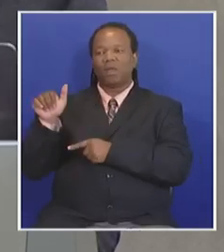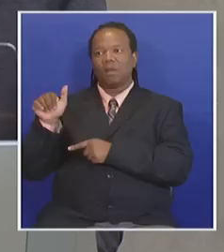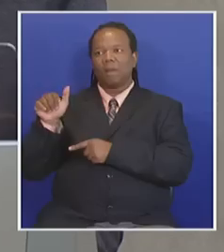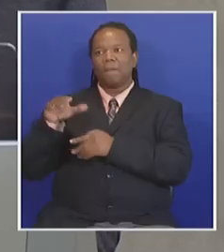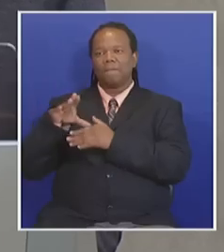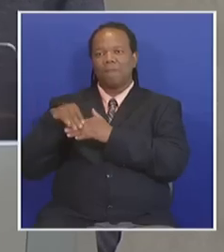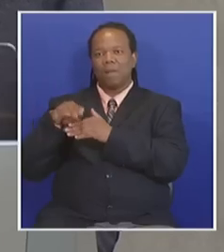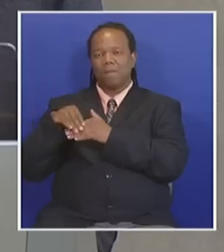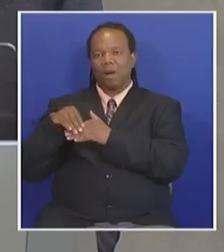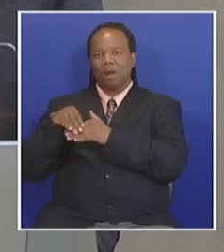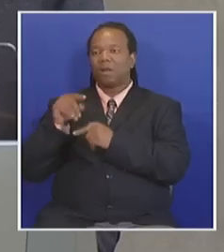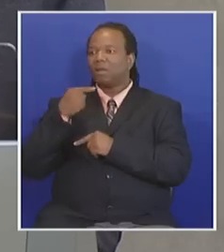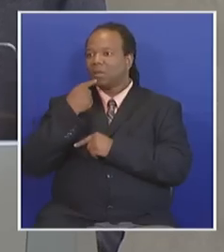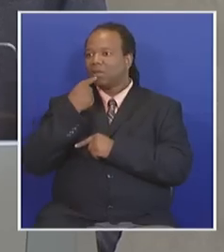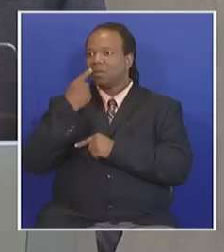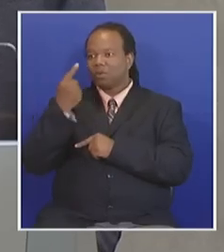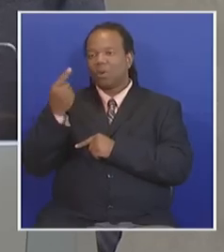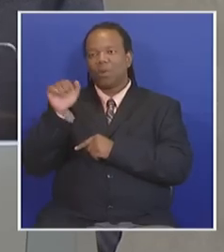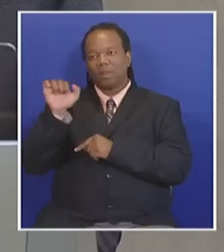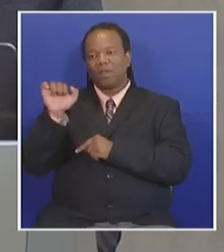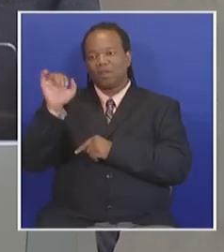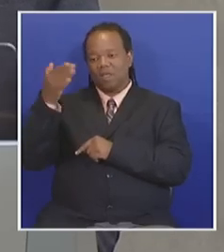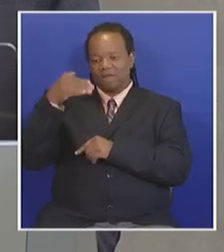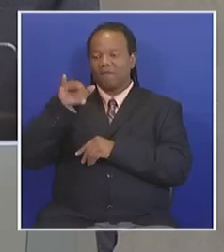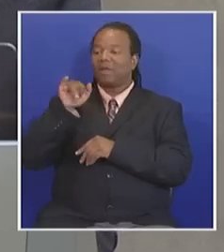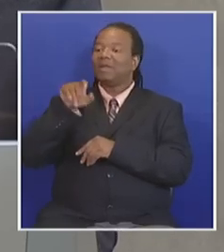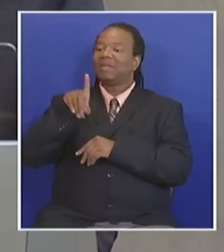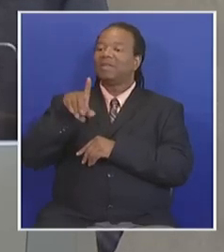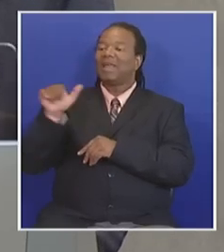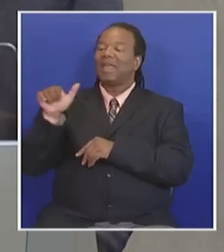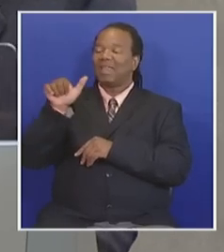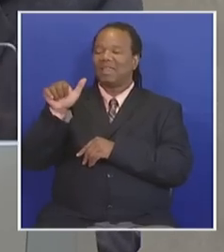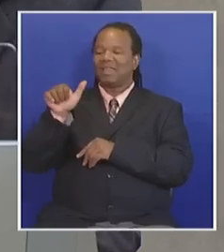frankly about the state of internal racism within the DA. She said,